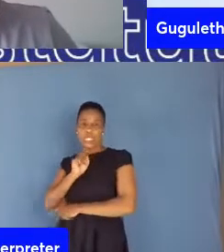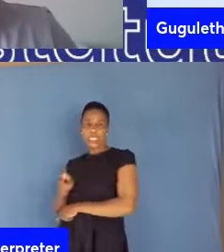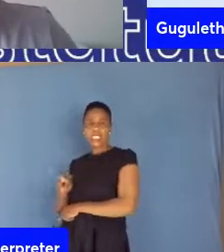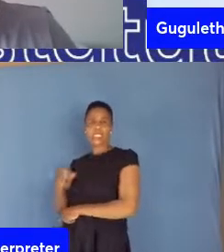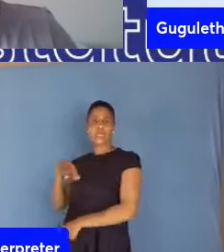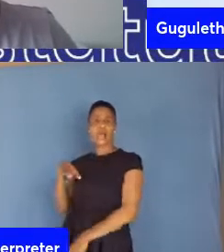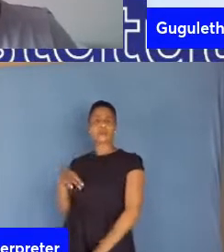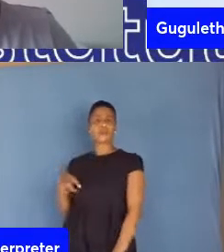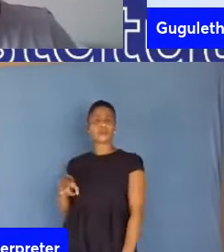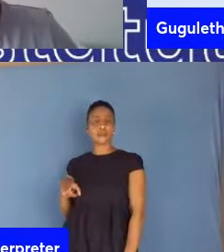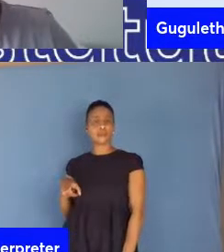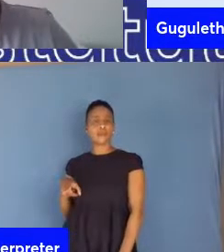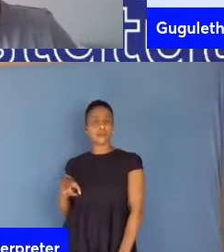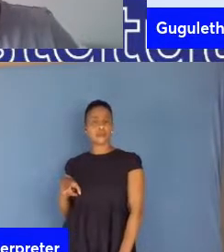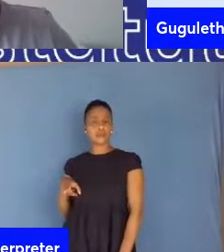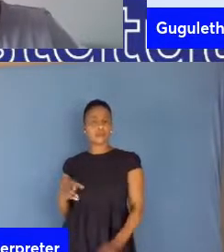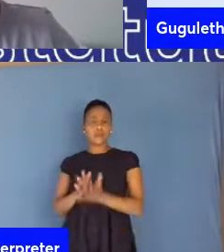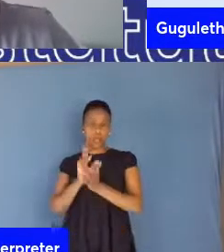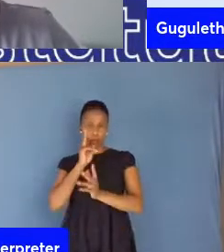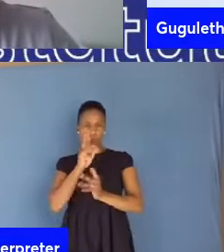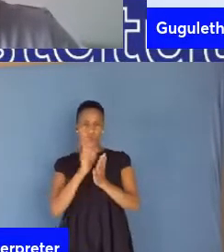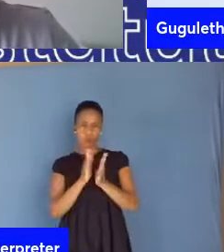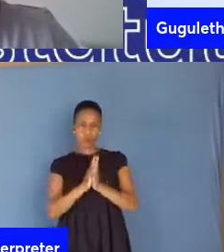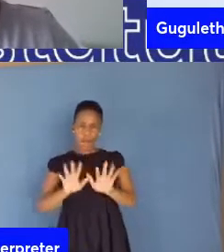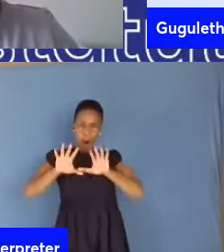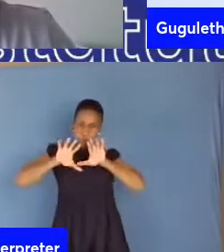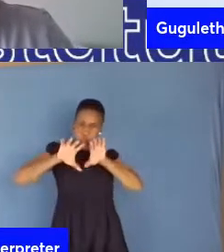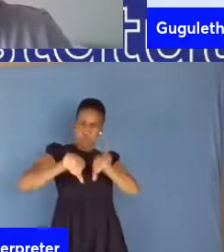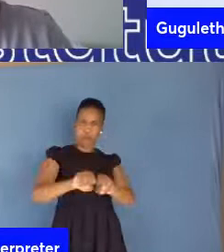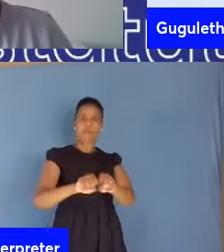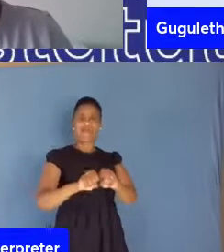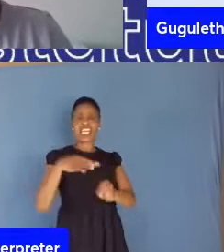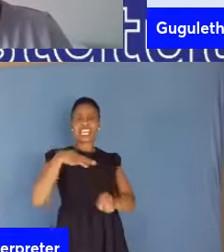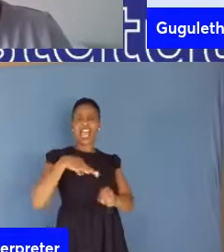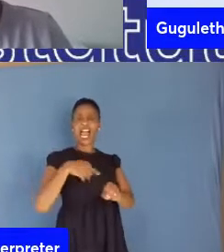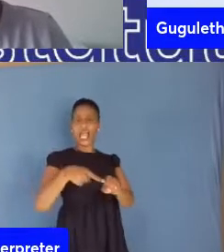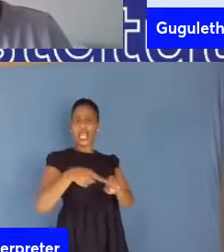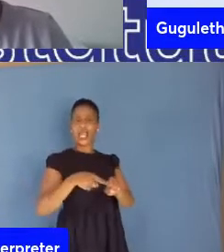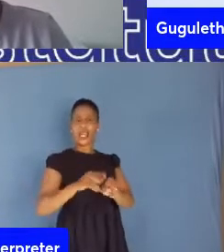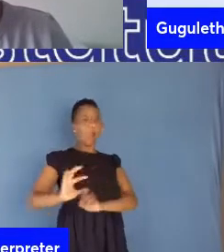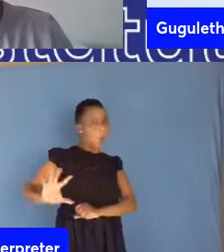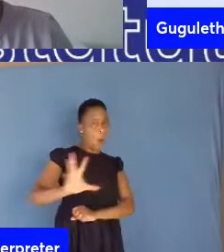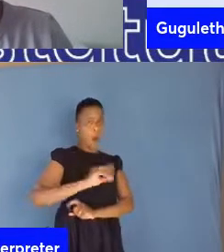If you consider ukutwala, the whole idea of ukutwala,